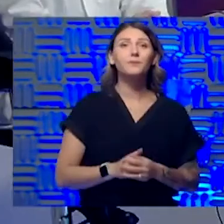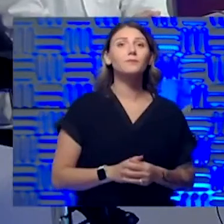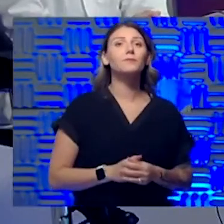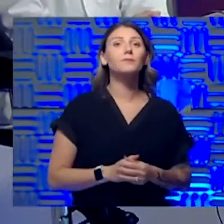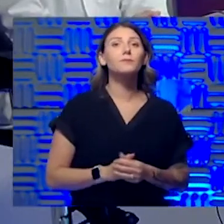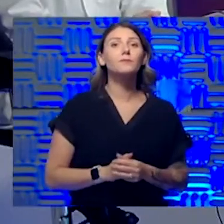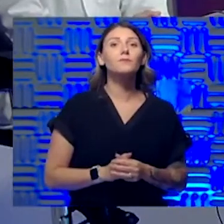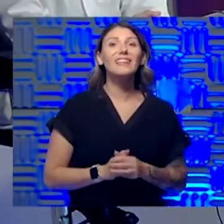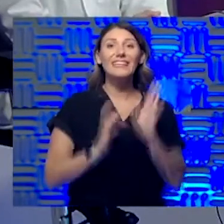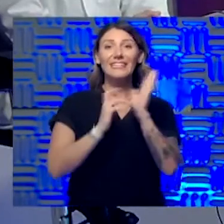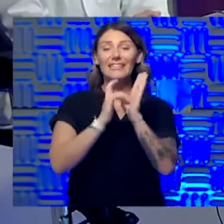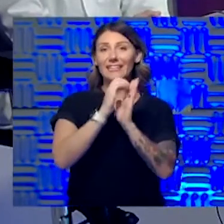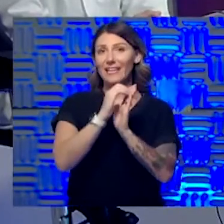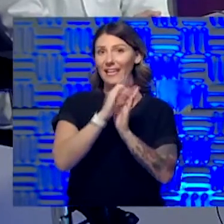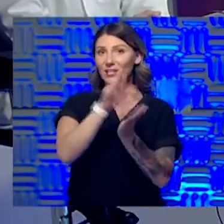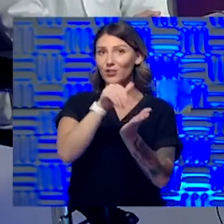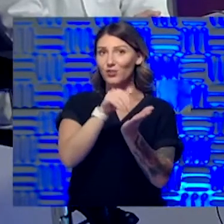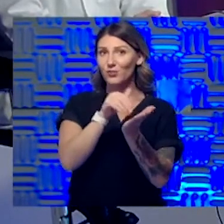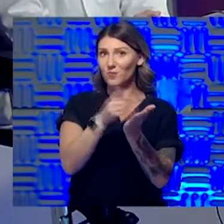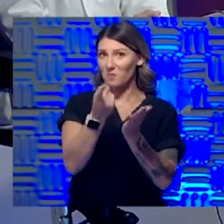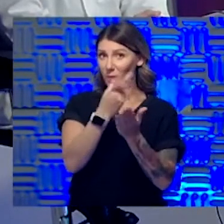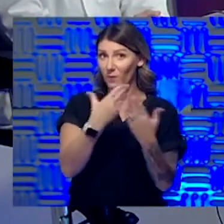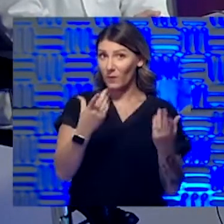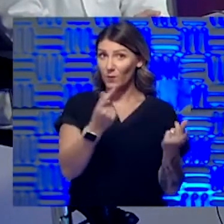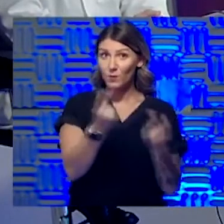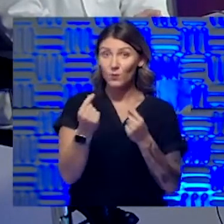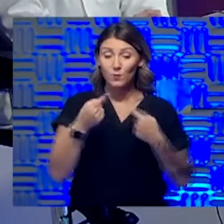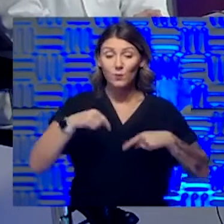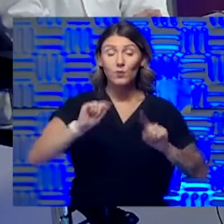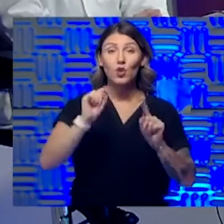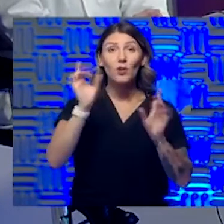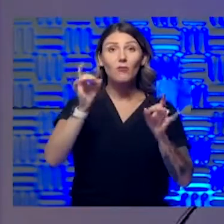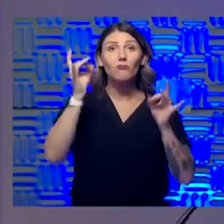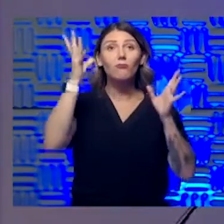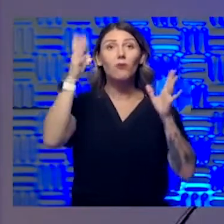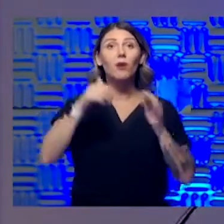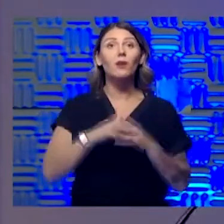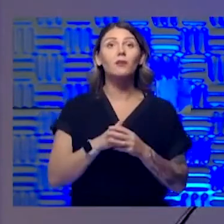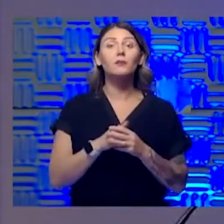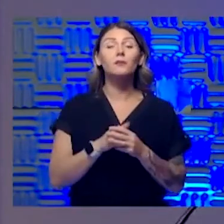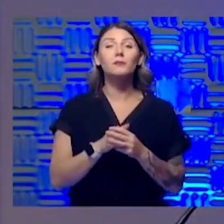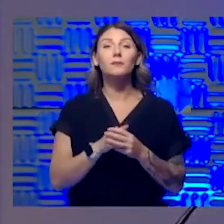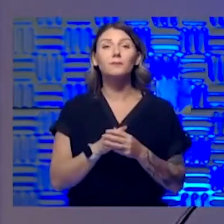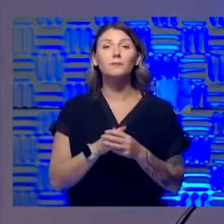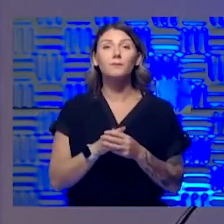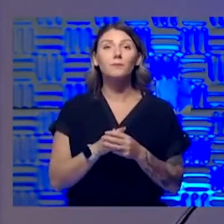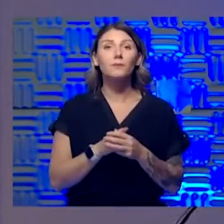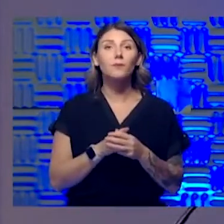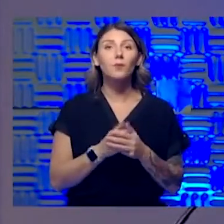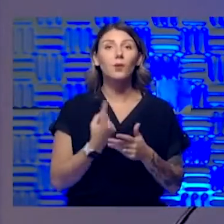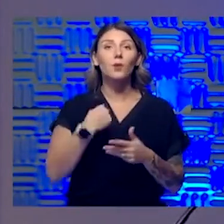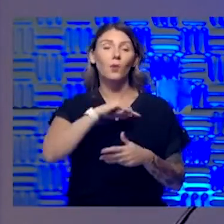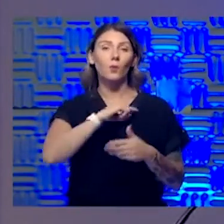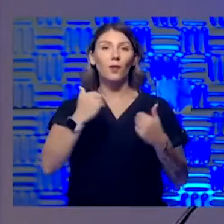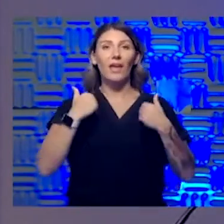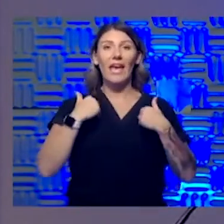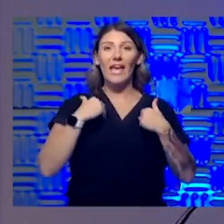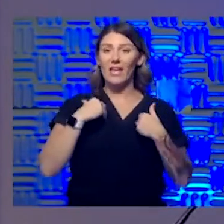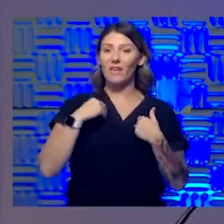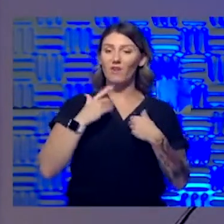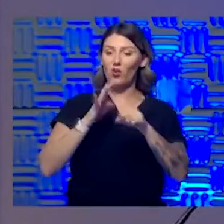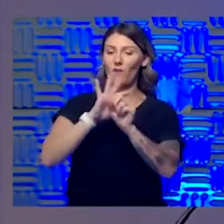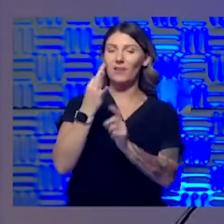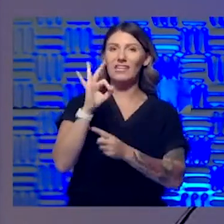things that the Cancer Center's been doing in this crisis is to stand up a COVID disease working group